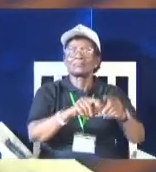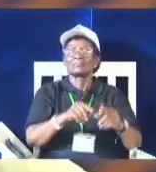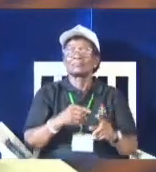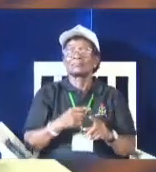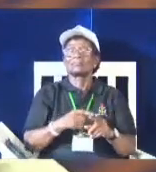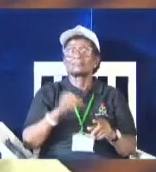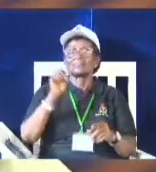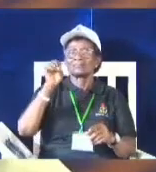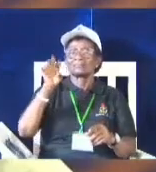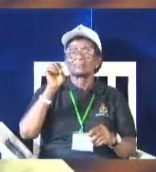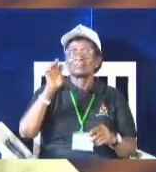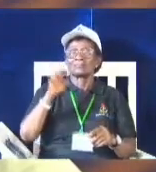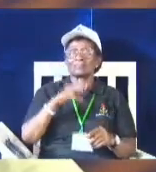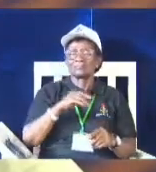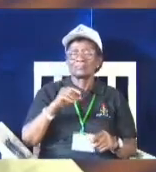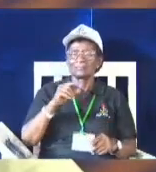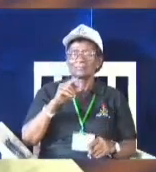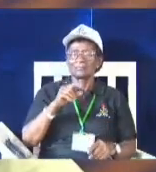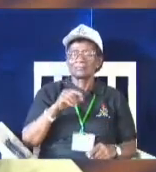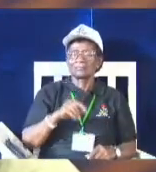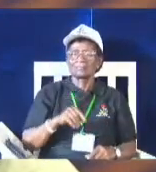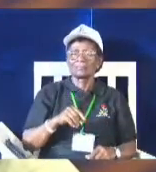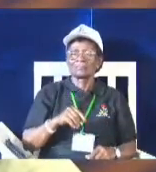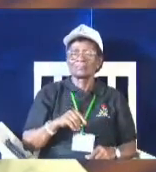from witches and wizards.